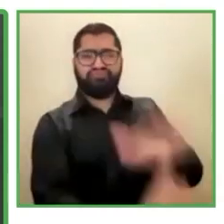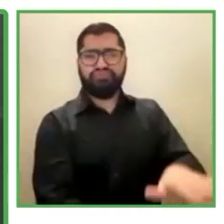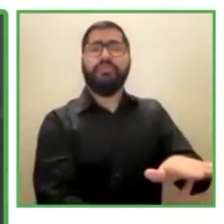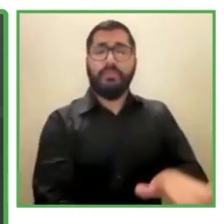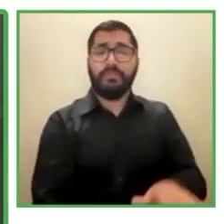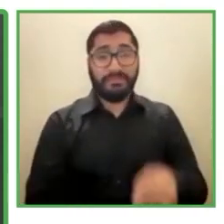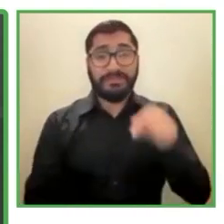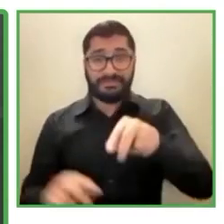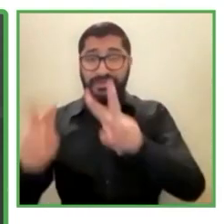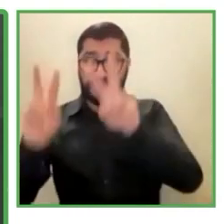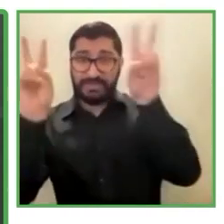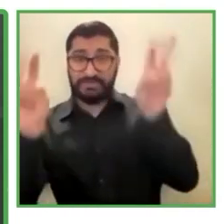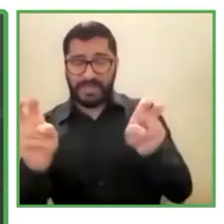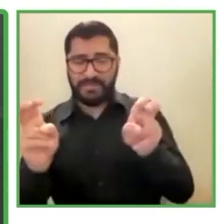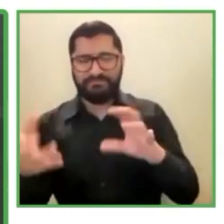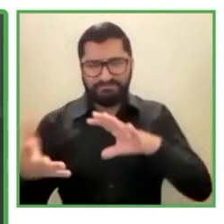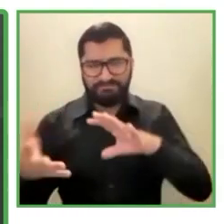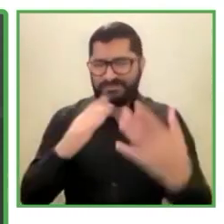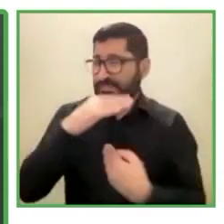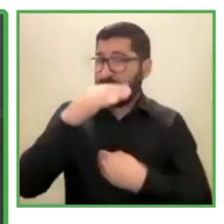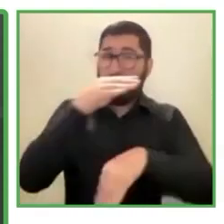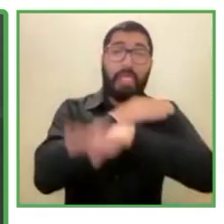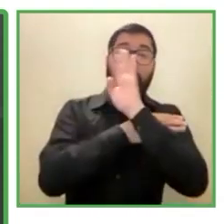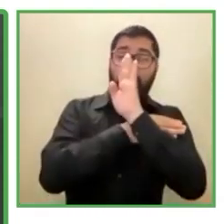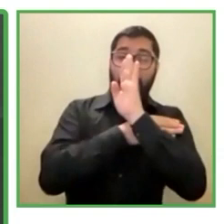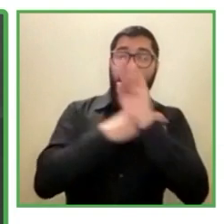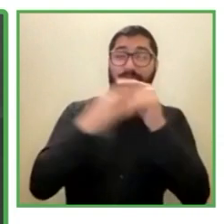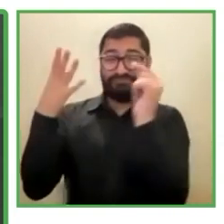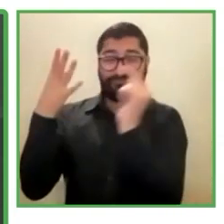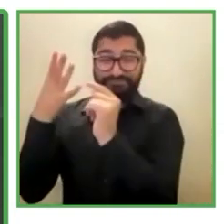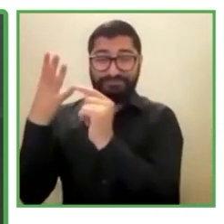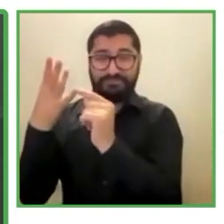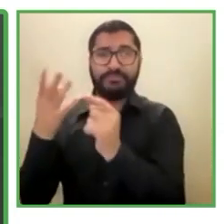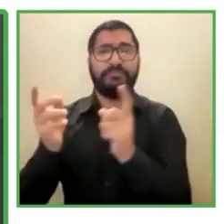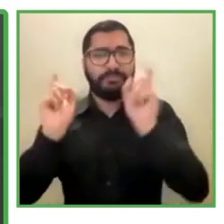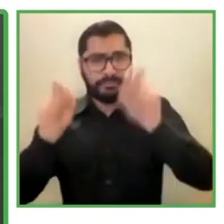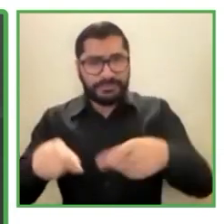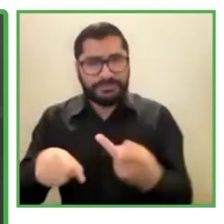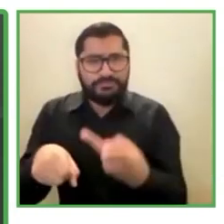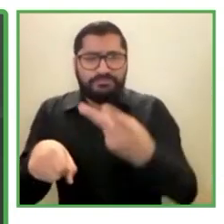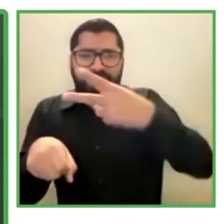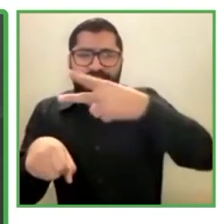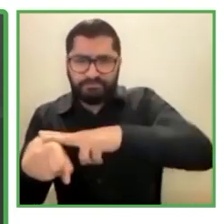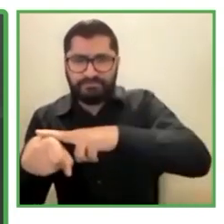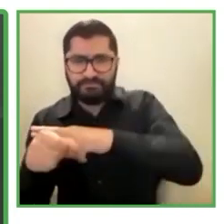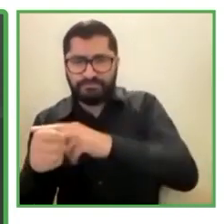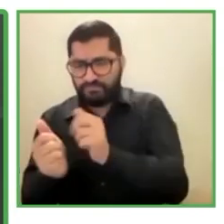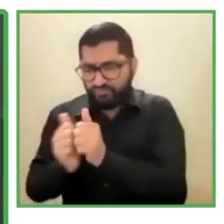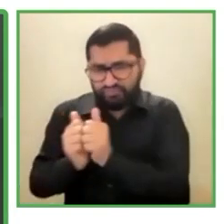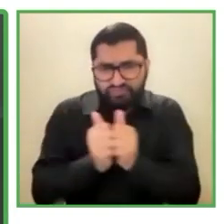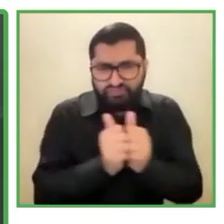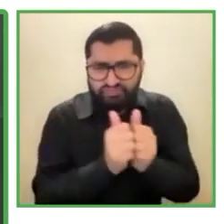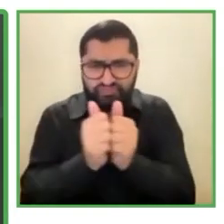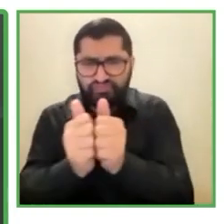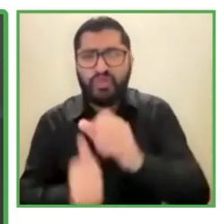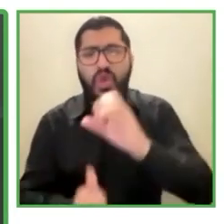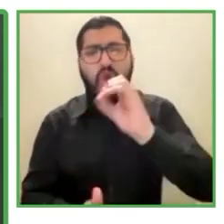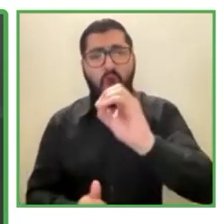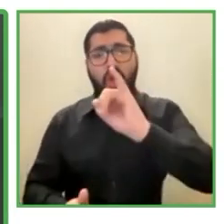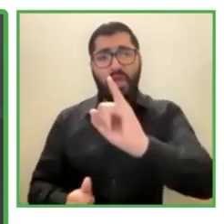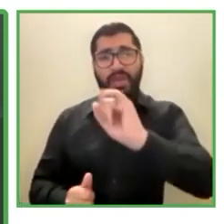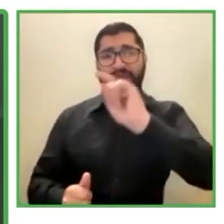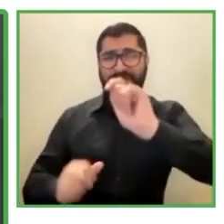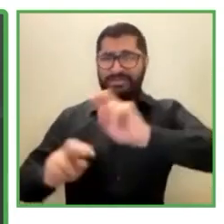So because of the global effects of the pandemics, the three parties from the world, together with the